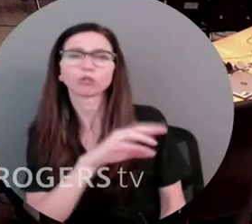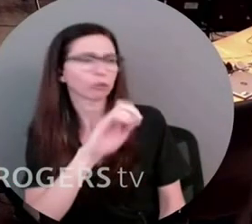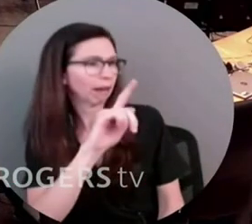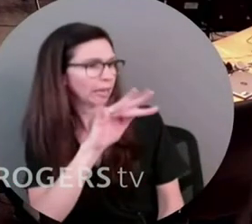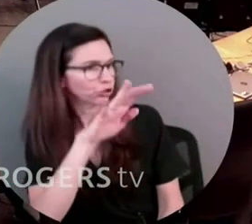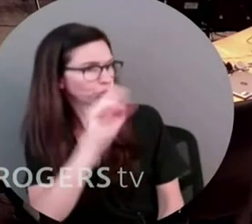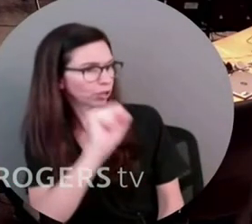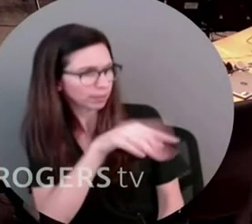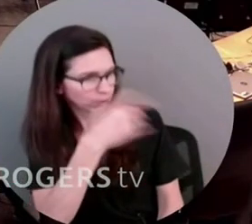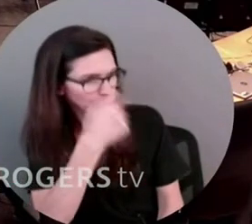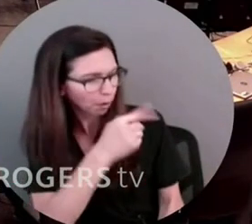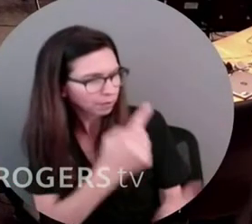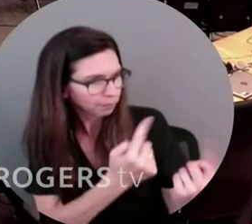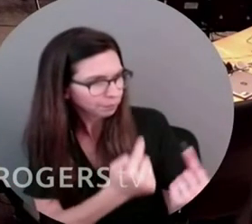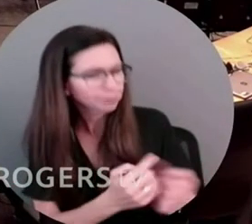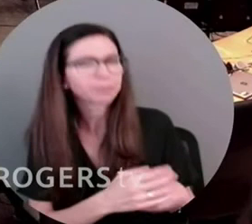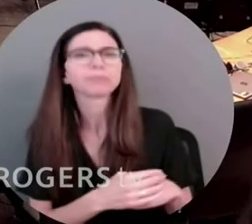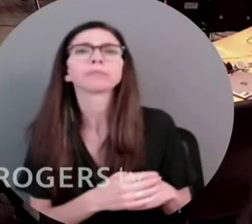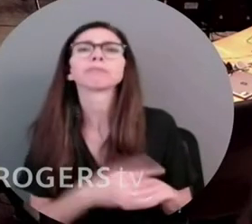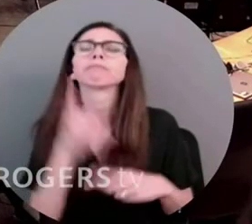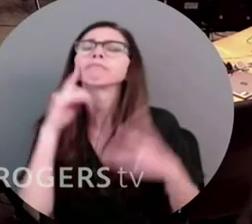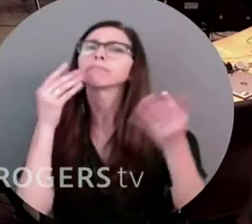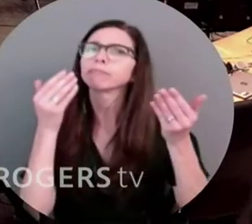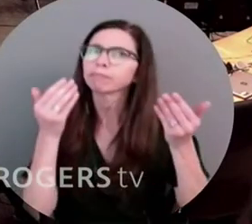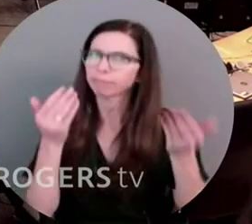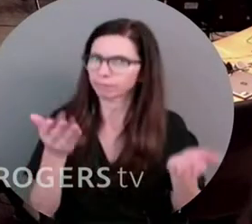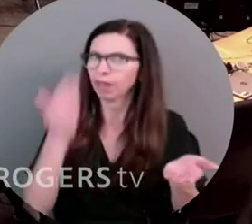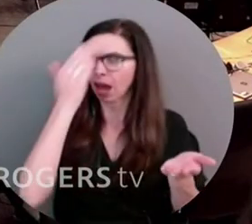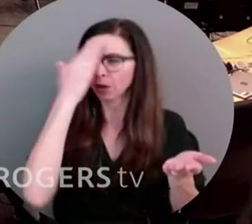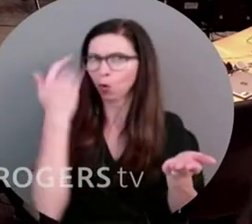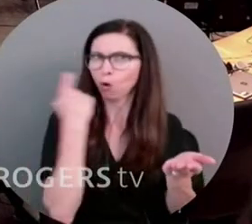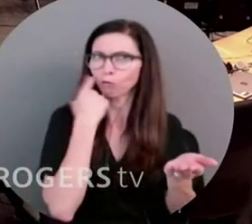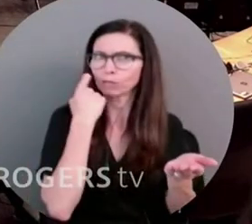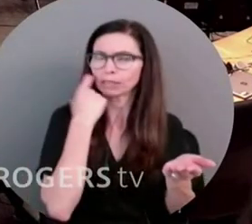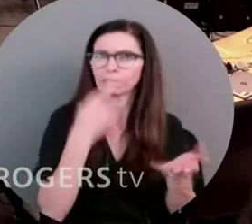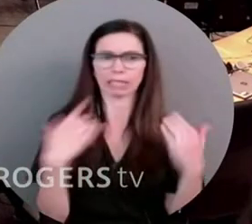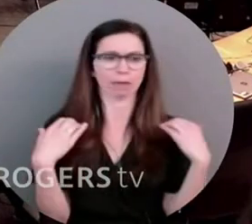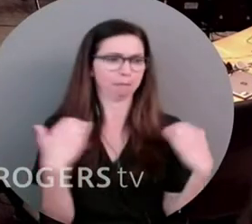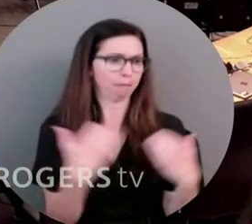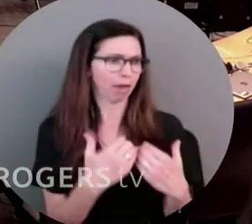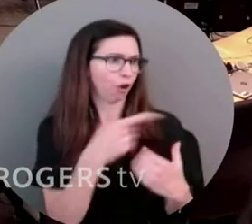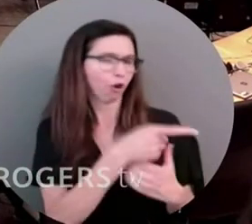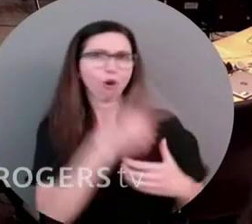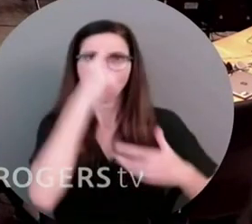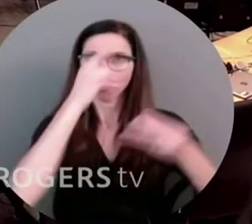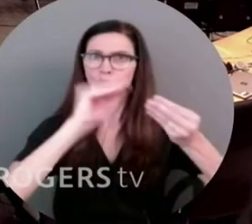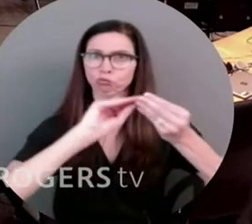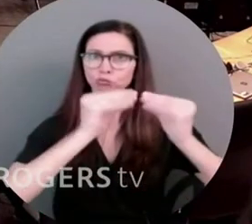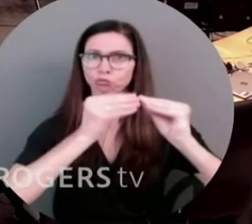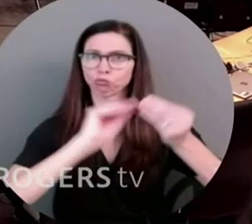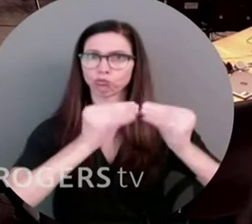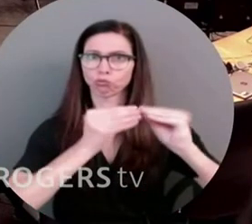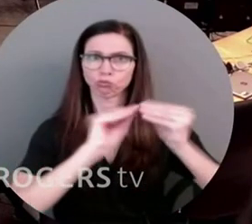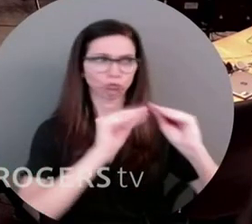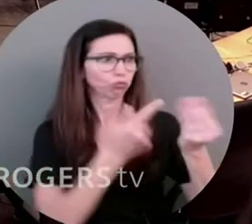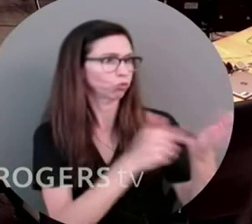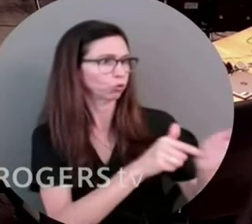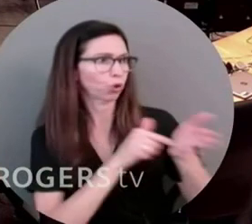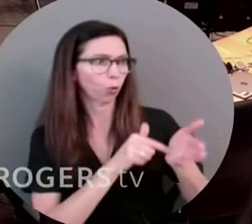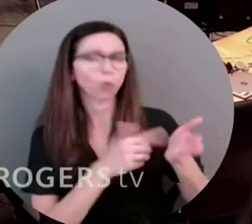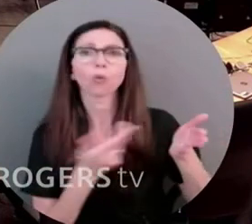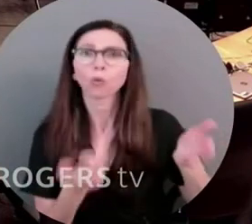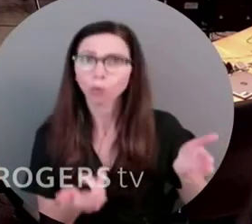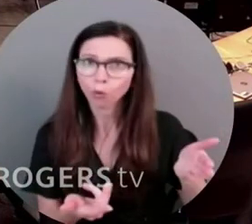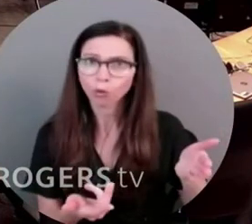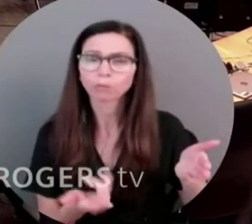Now, the mayor gave us figures at the start of the council meeting today on the number of